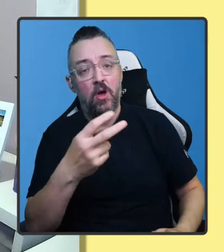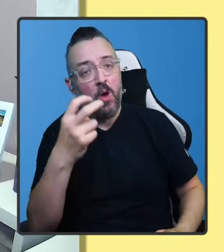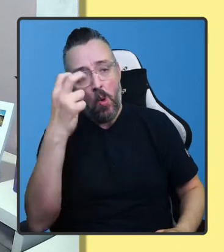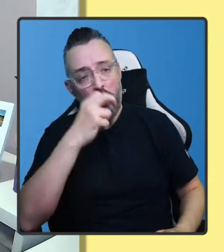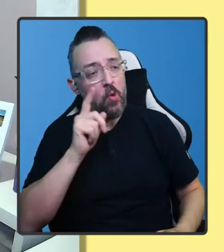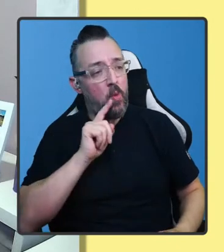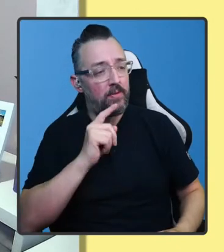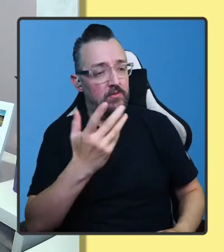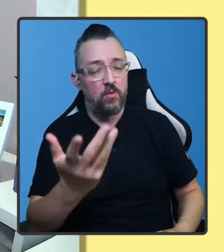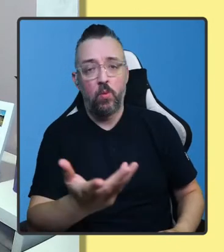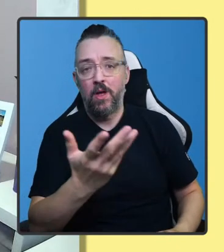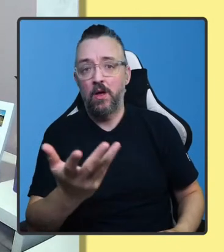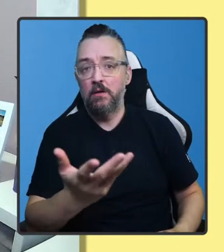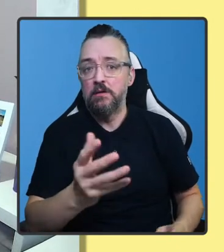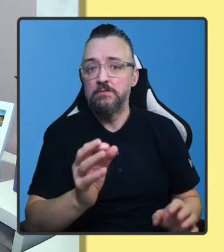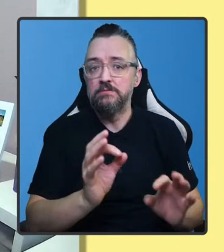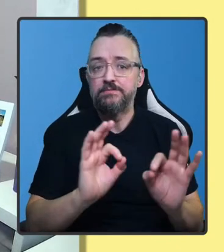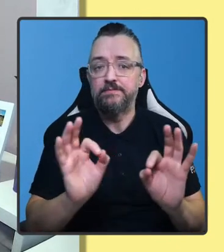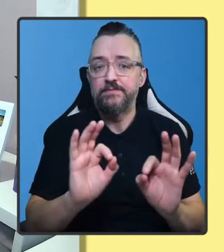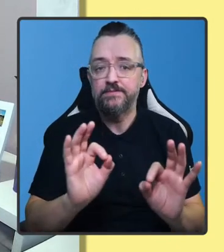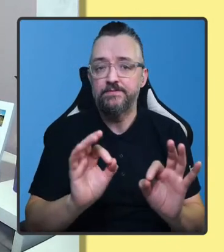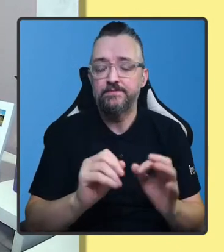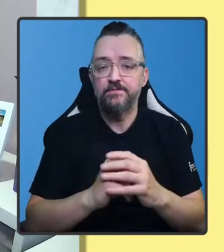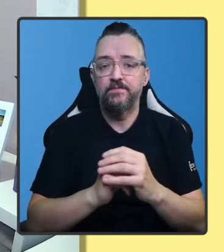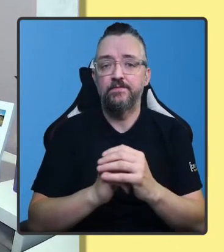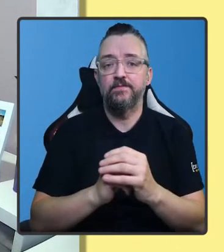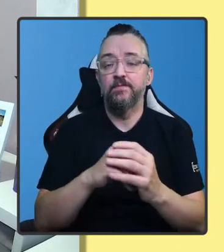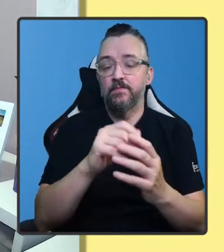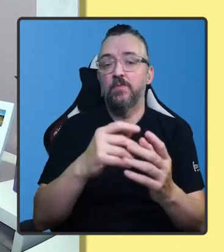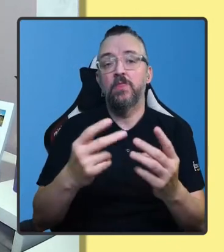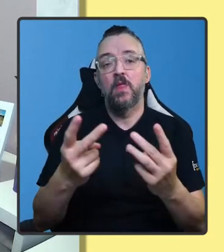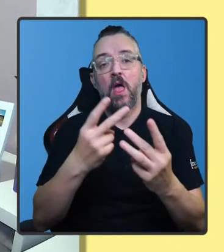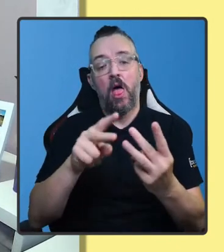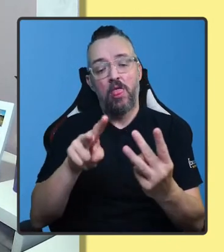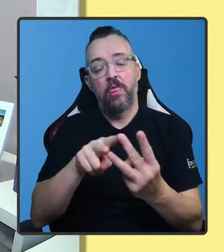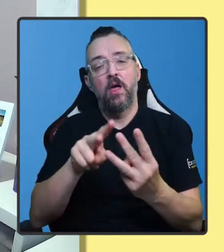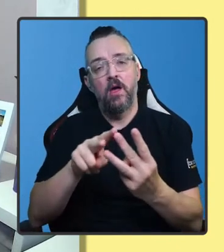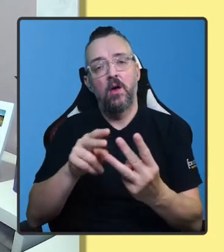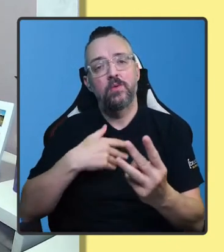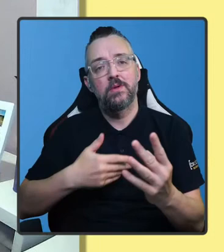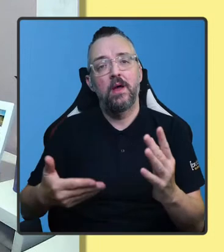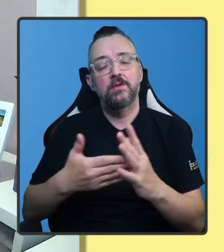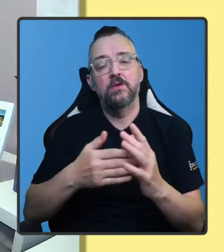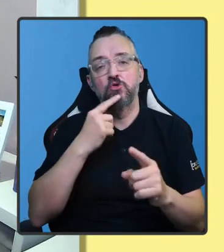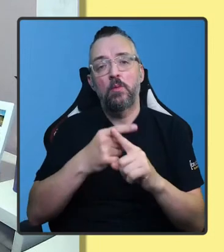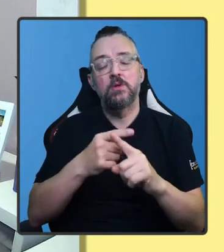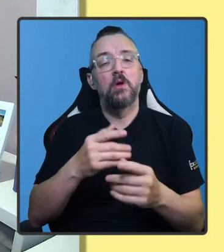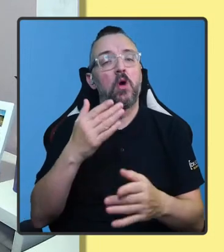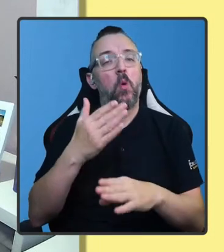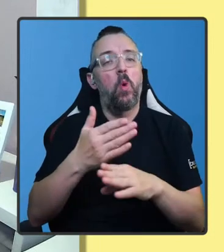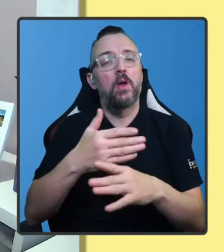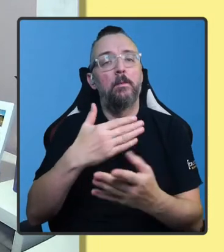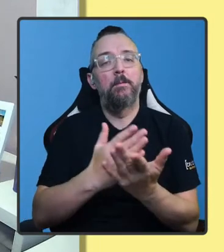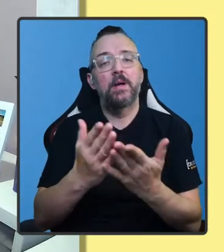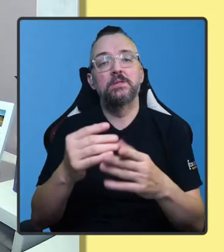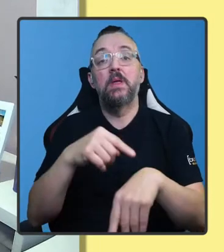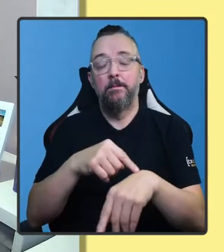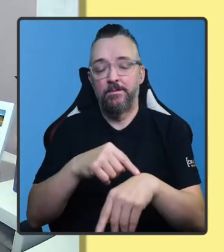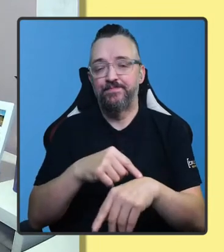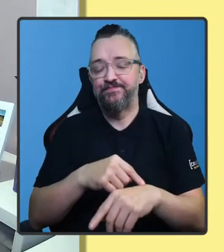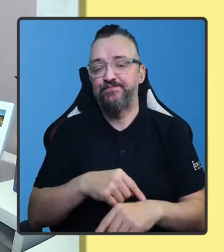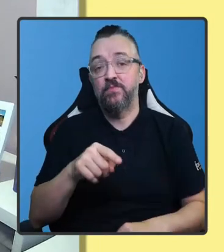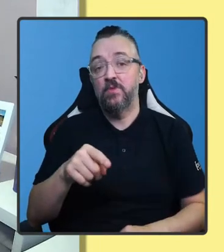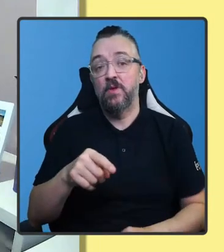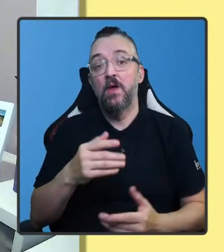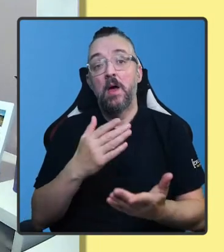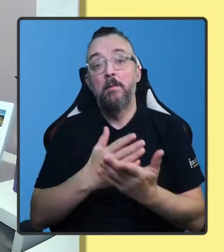simply not there. The other couple of things I wanted to add was about part-time work. It is the case that part-time work should not